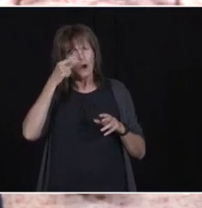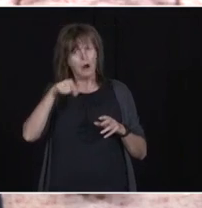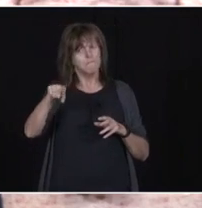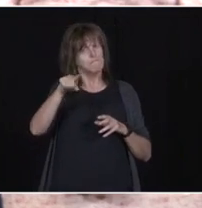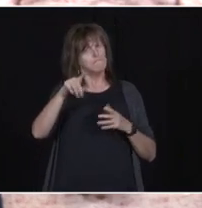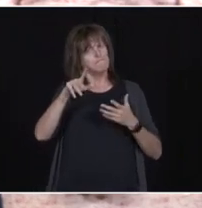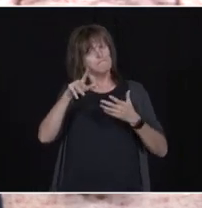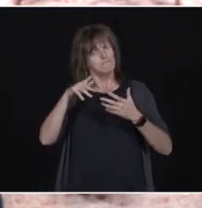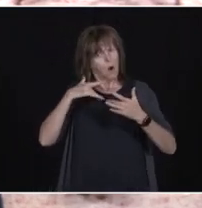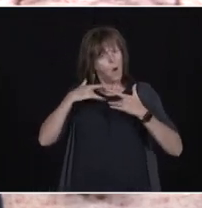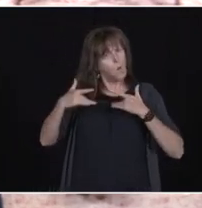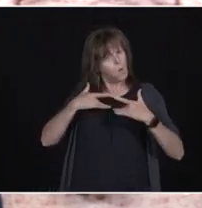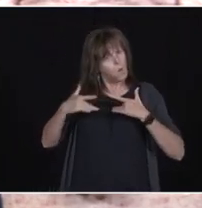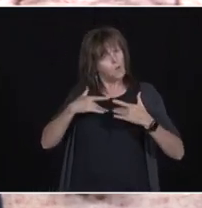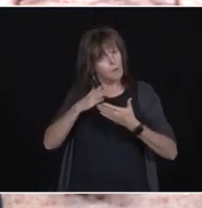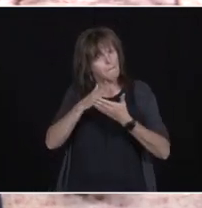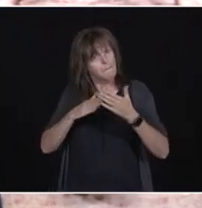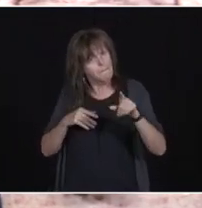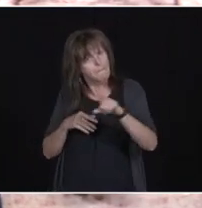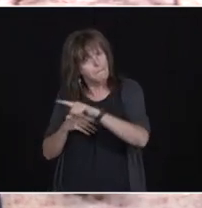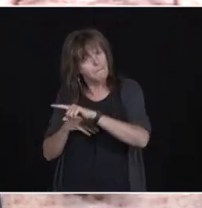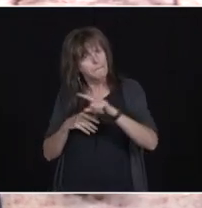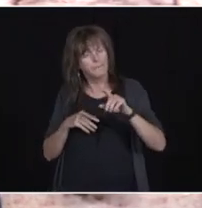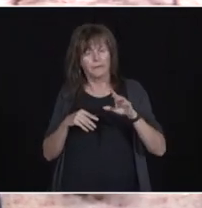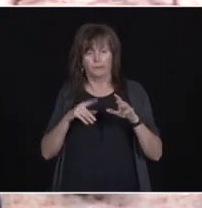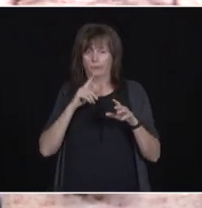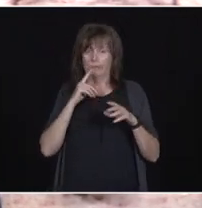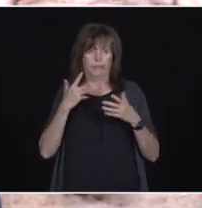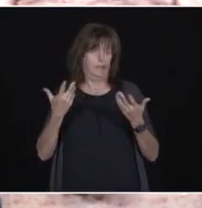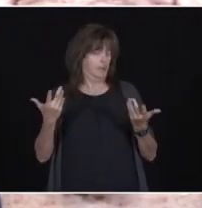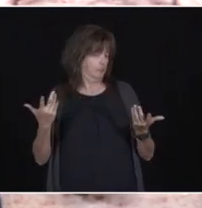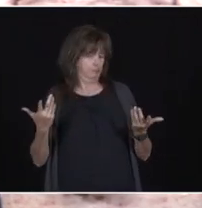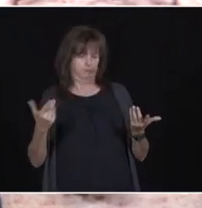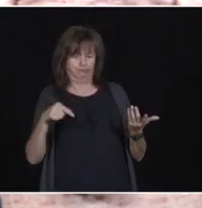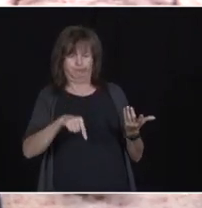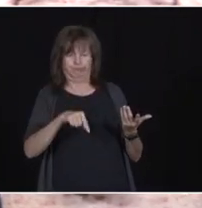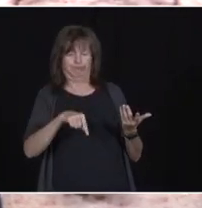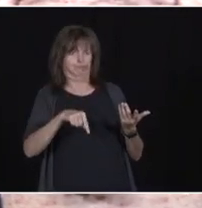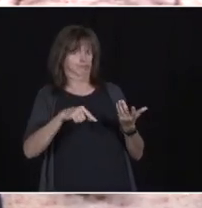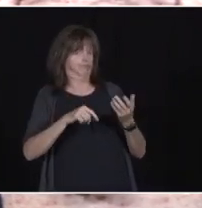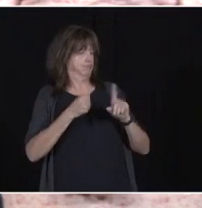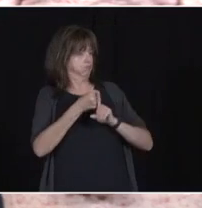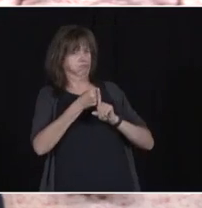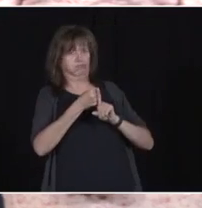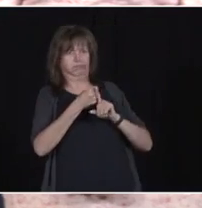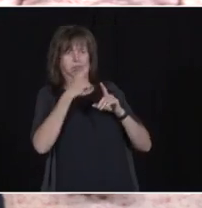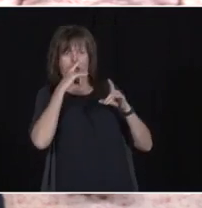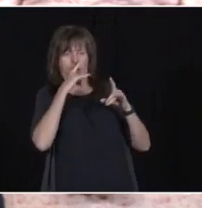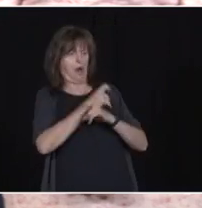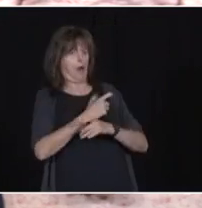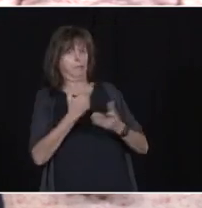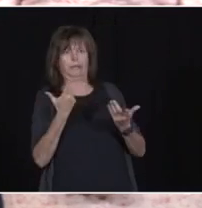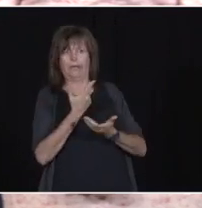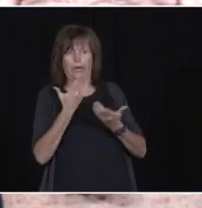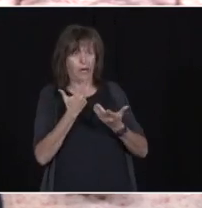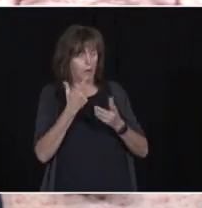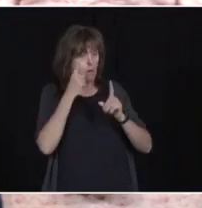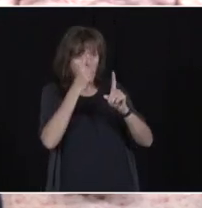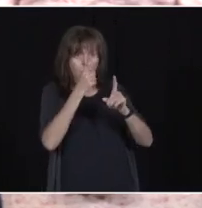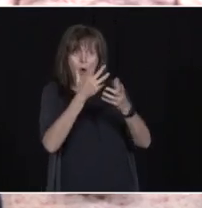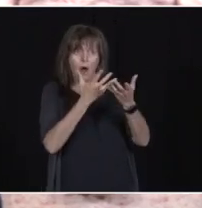we have to remember that it's putting the residents at the center that matters. How does the resident get the quality of